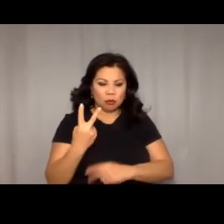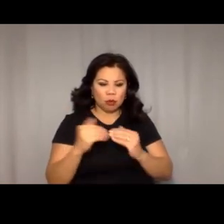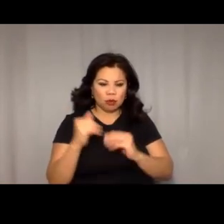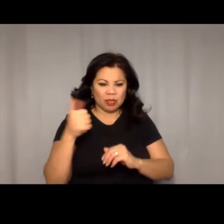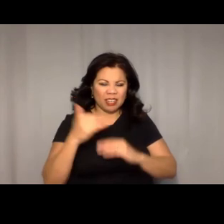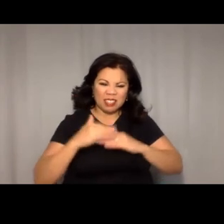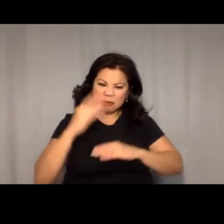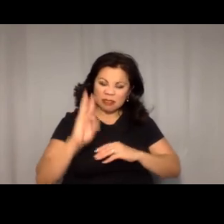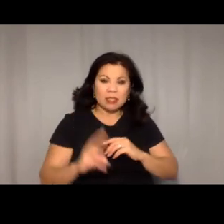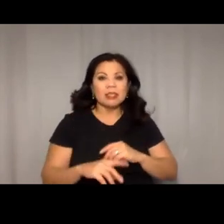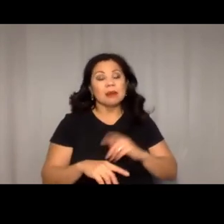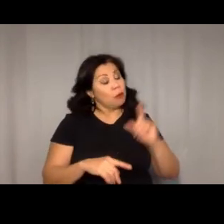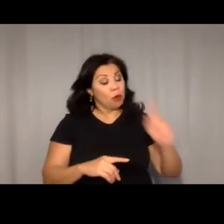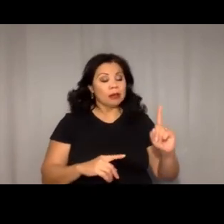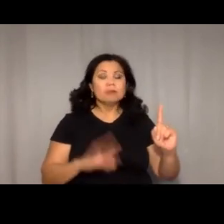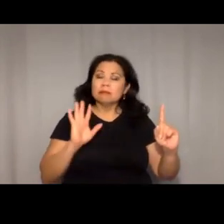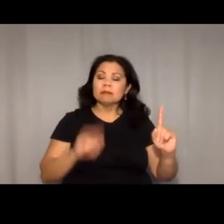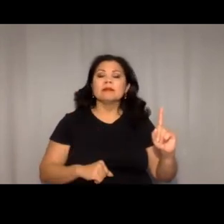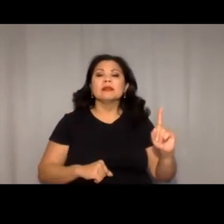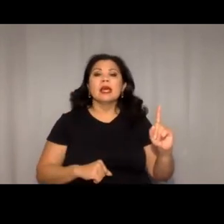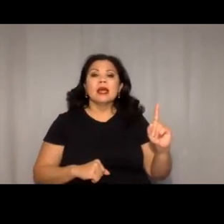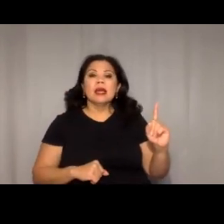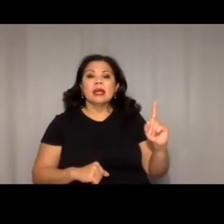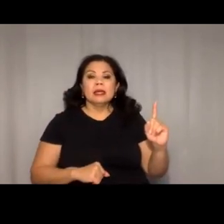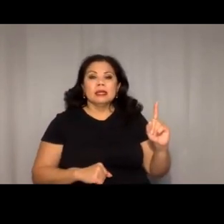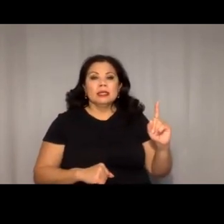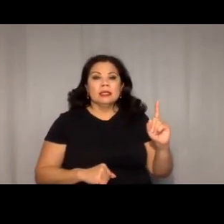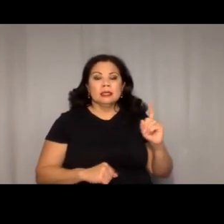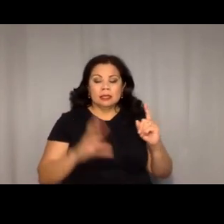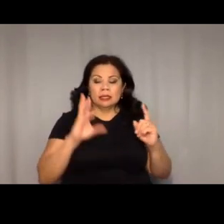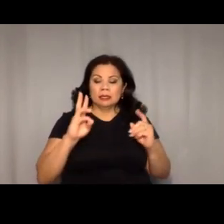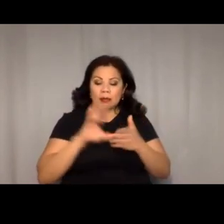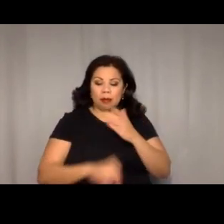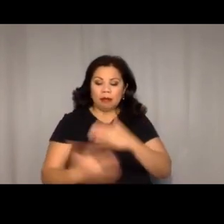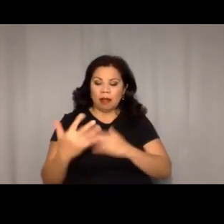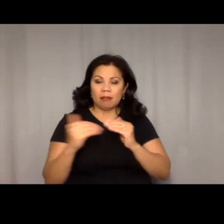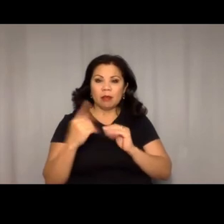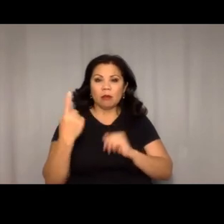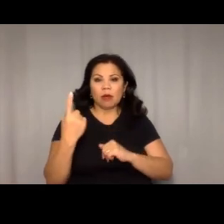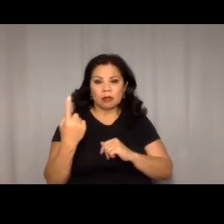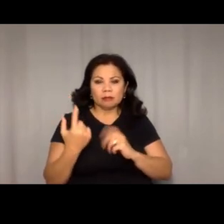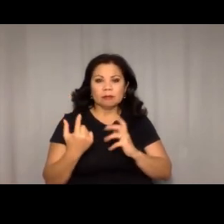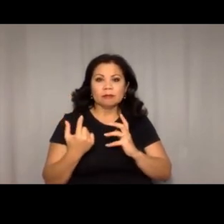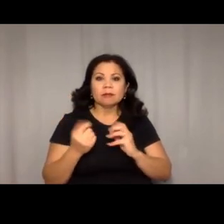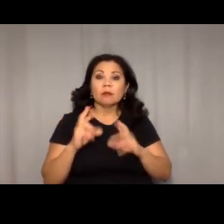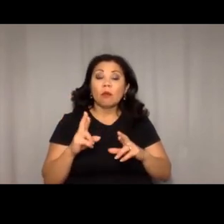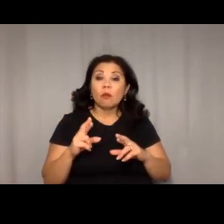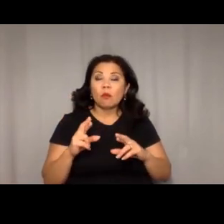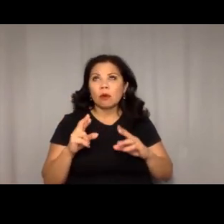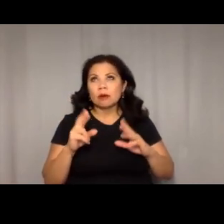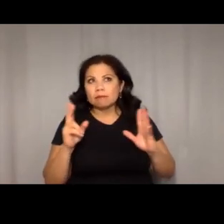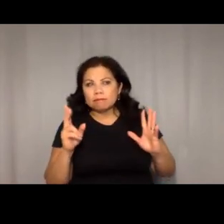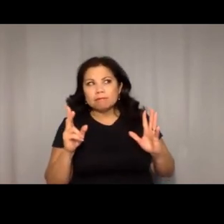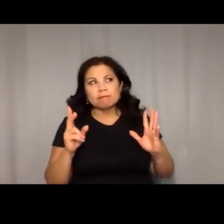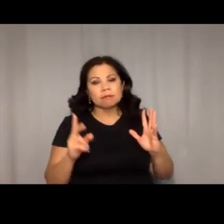over 6, so it has to be 1. Okay, and then I can just subtract these. 6 minus 5 equals 1. Or I can say,